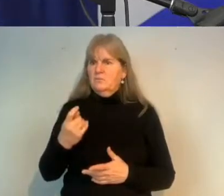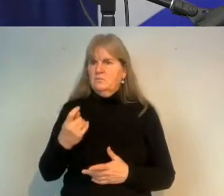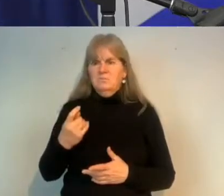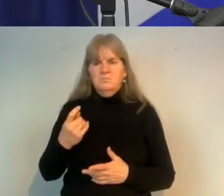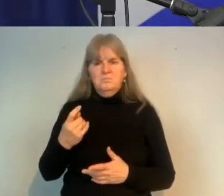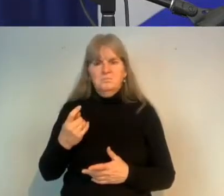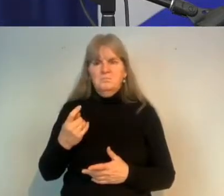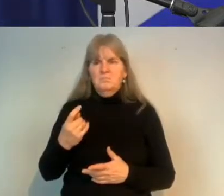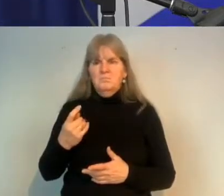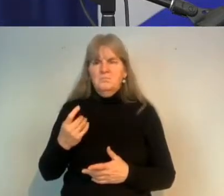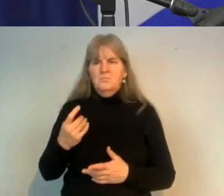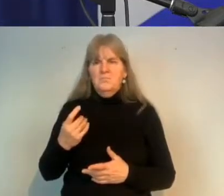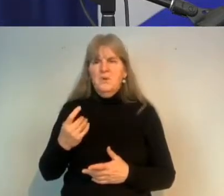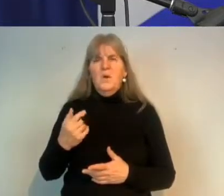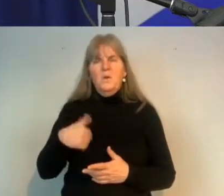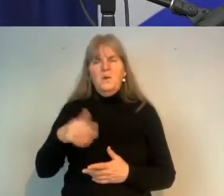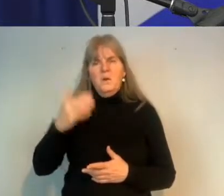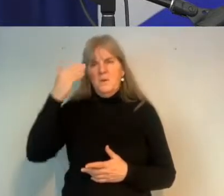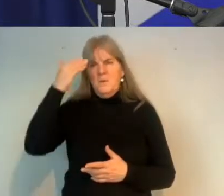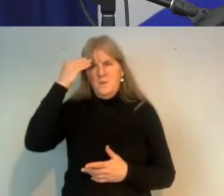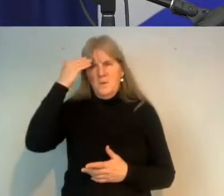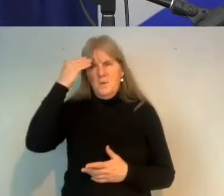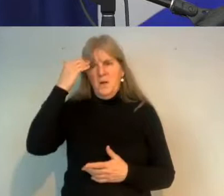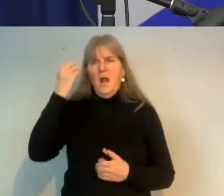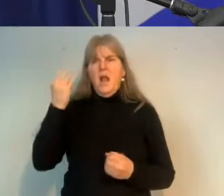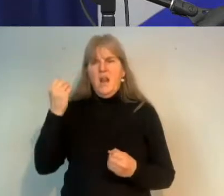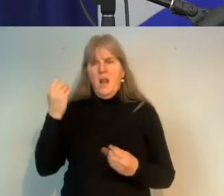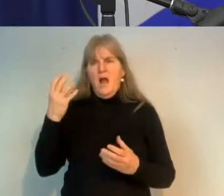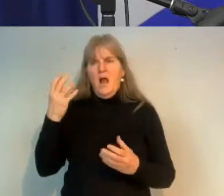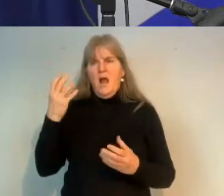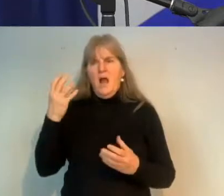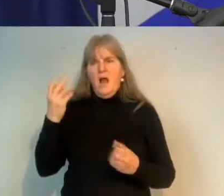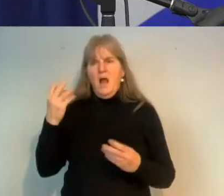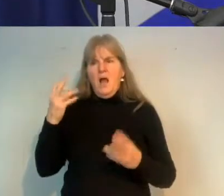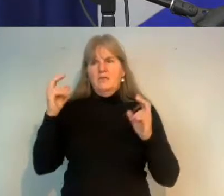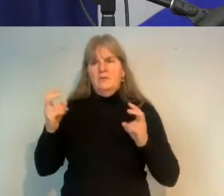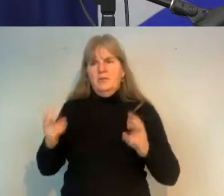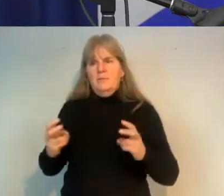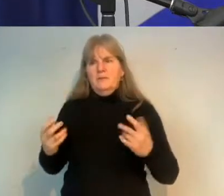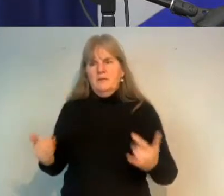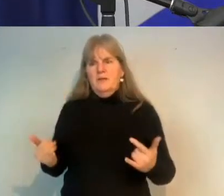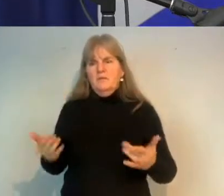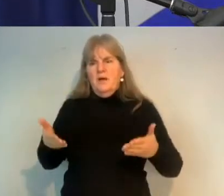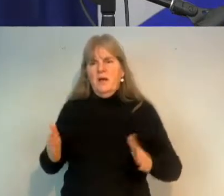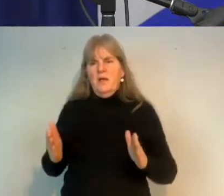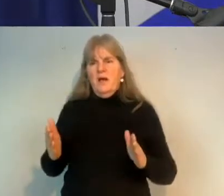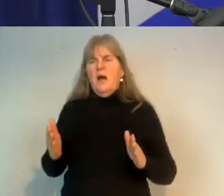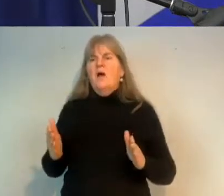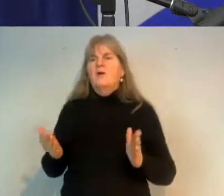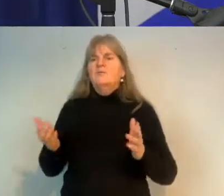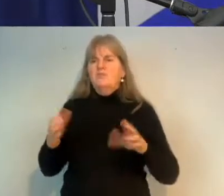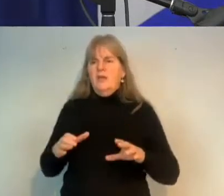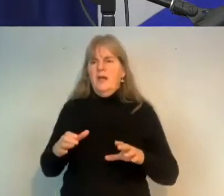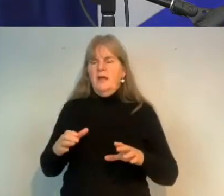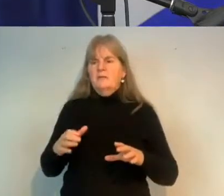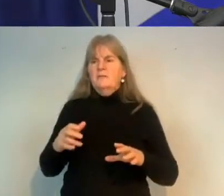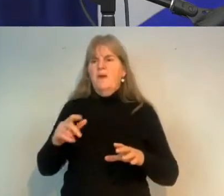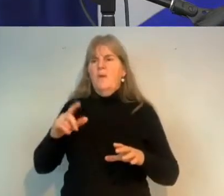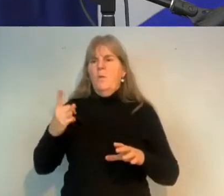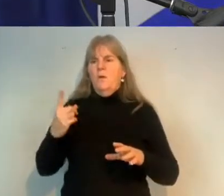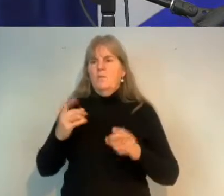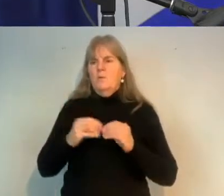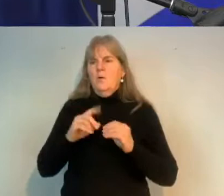We understand there is a lot to cover today, so I'd like to take the opportunity to circle back with all reporters for one additional